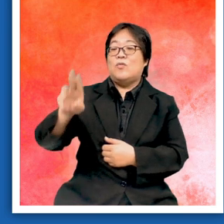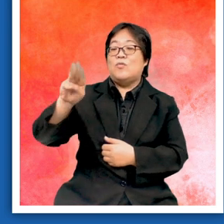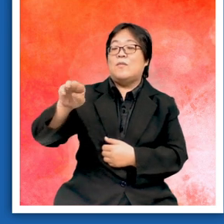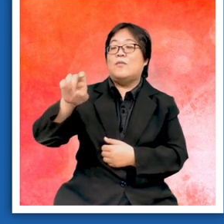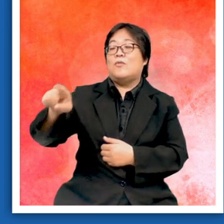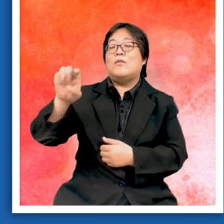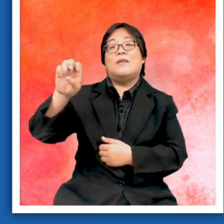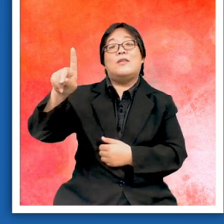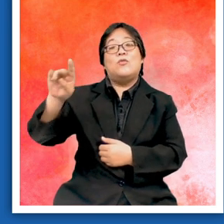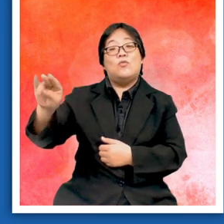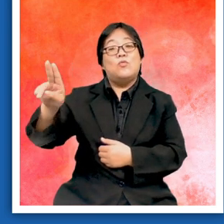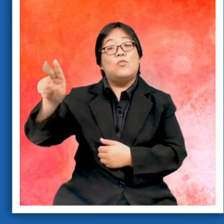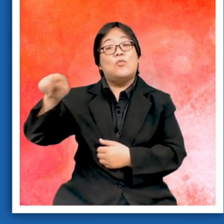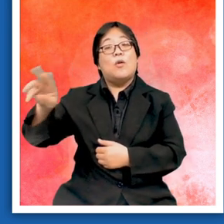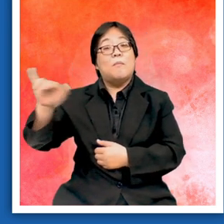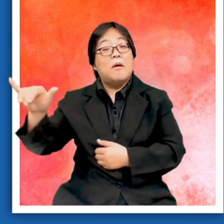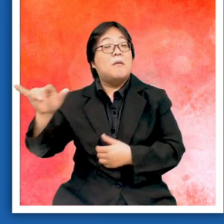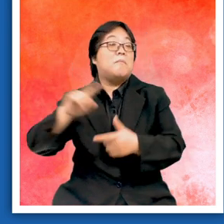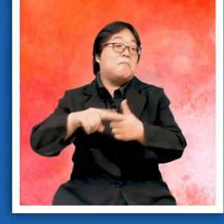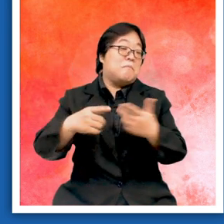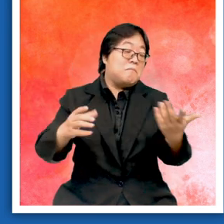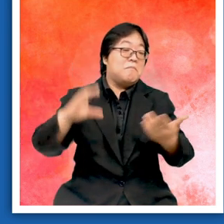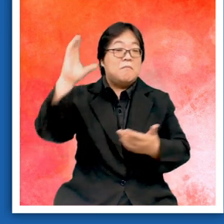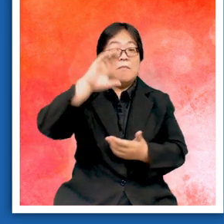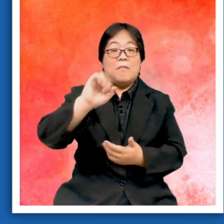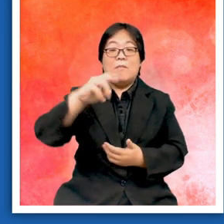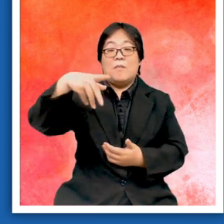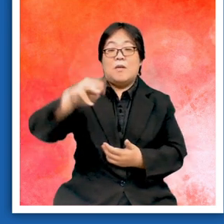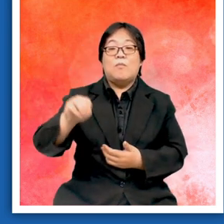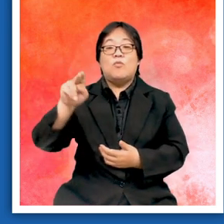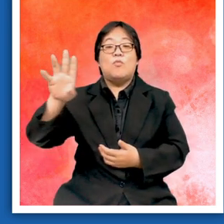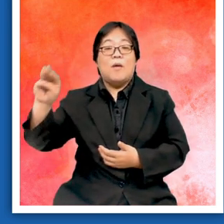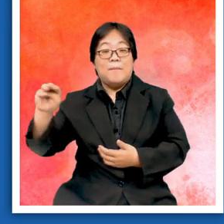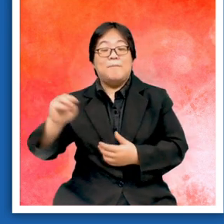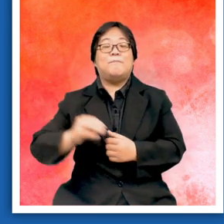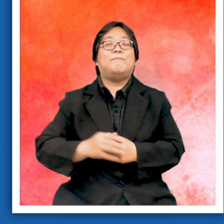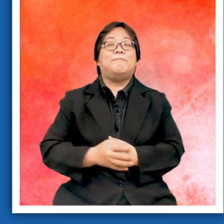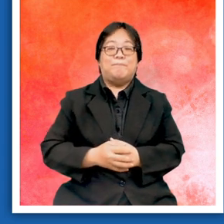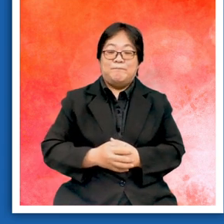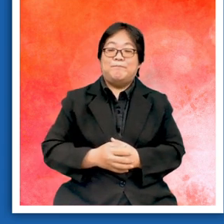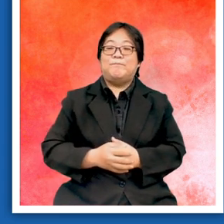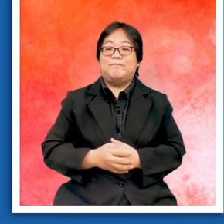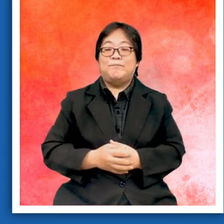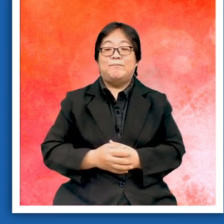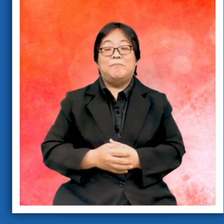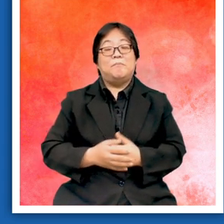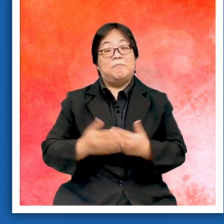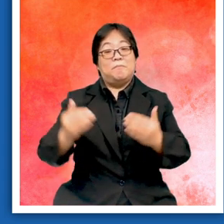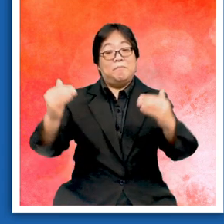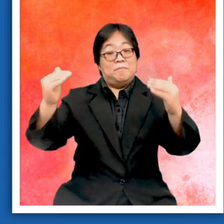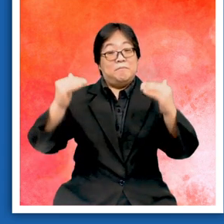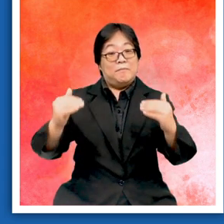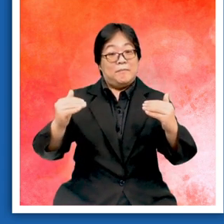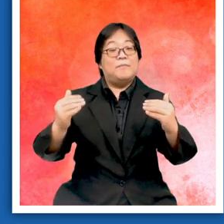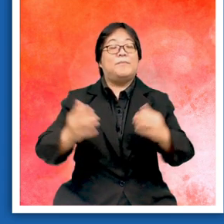spectrum.um.edu.my, or you may simply search Spectrum UM using your favorite search